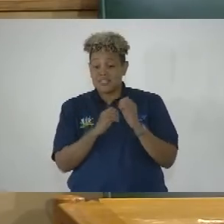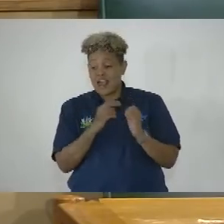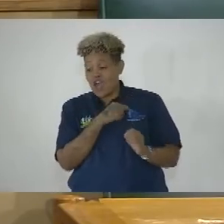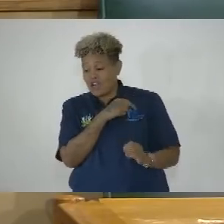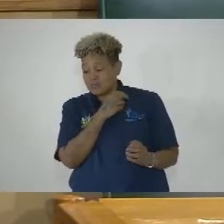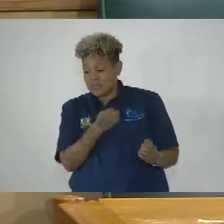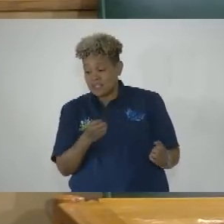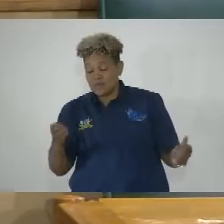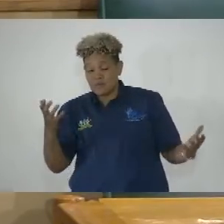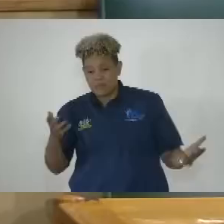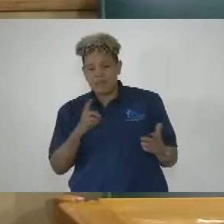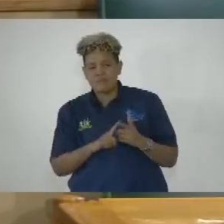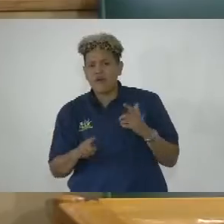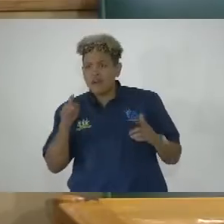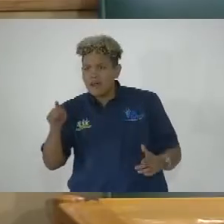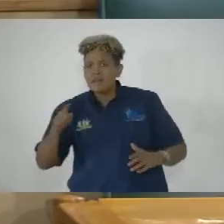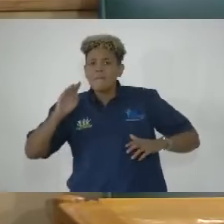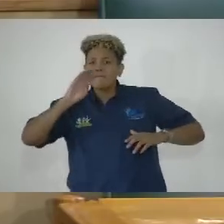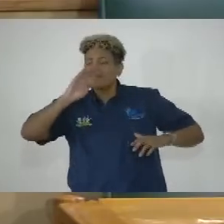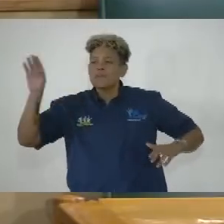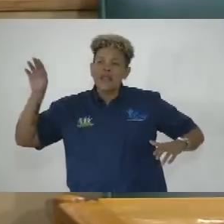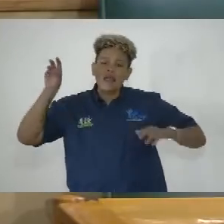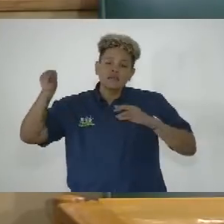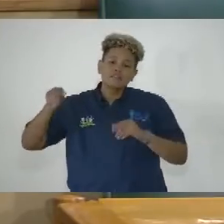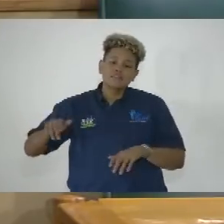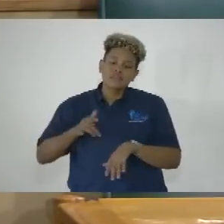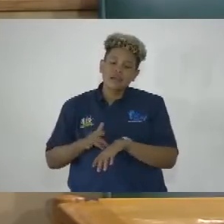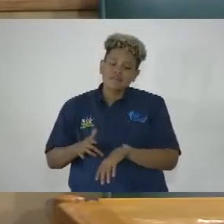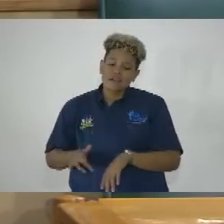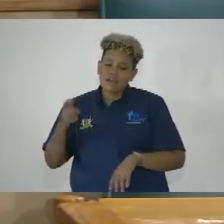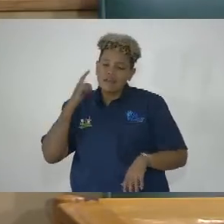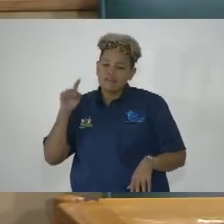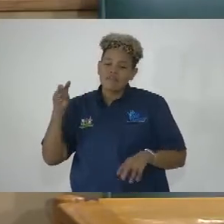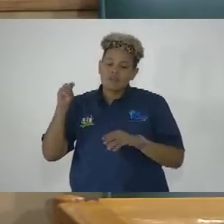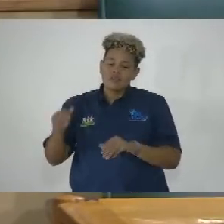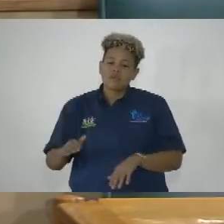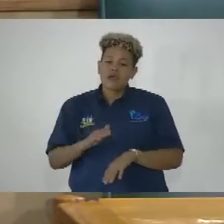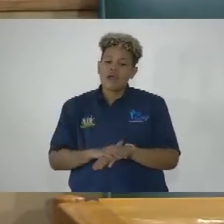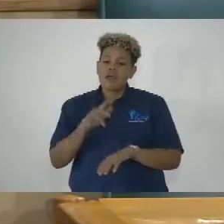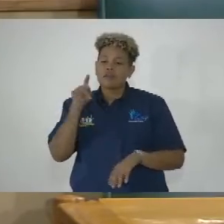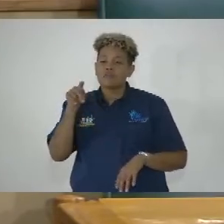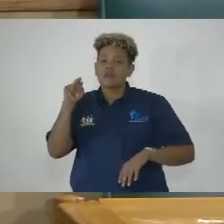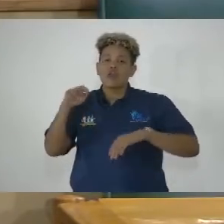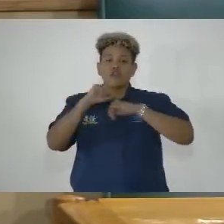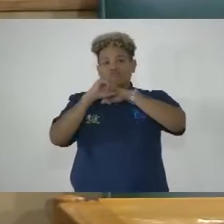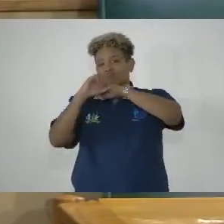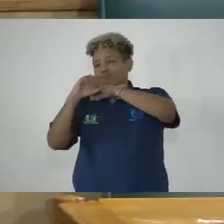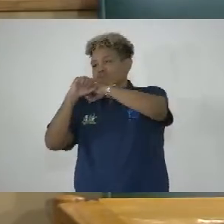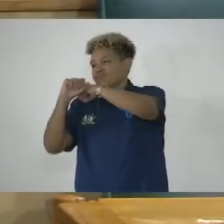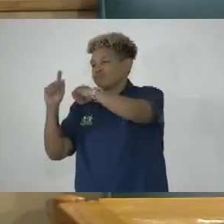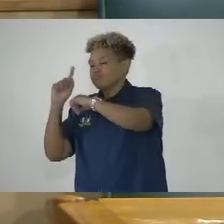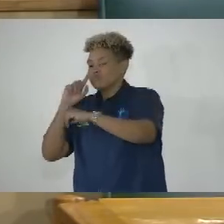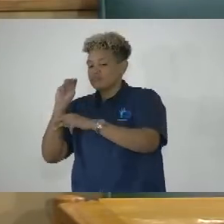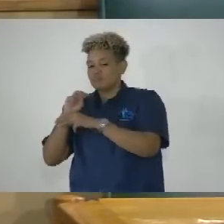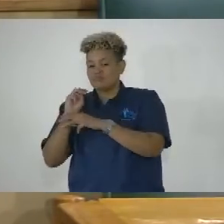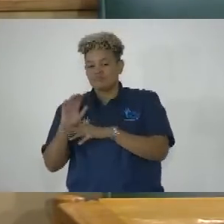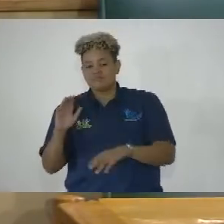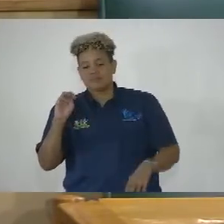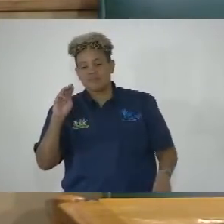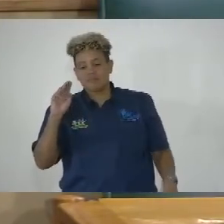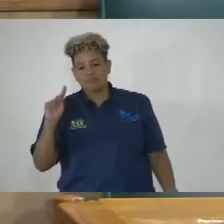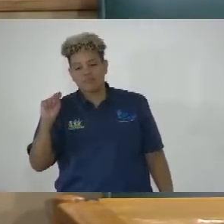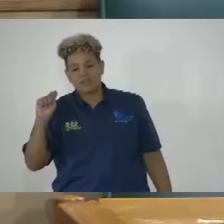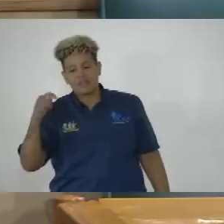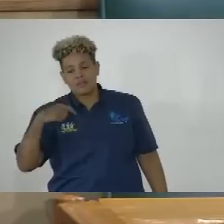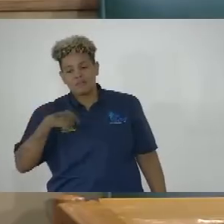equipment. But billions are always available to be spent creating the image that Minister Market Me is